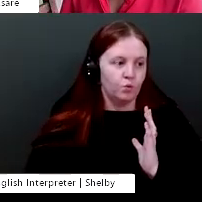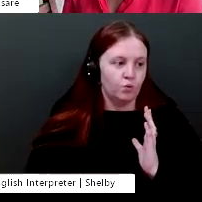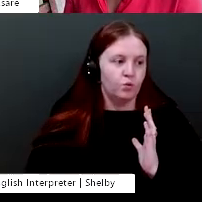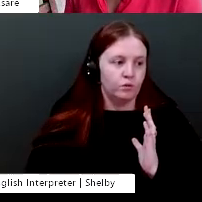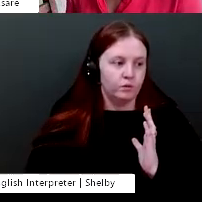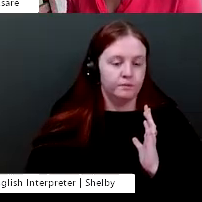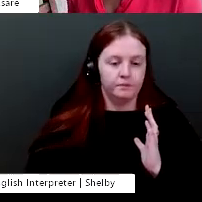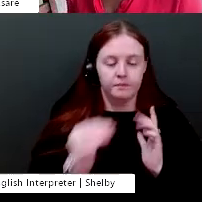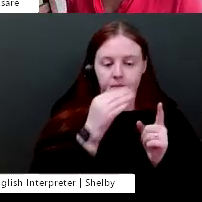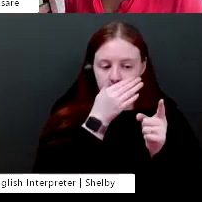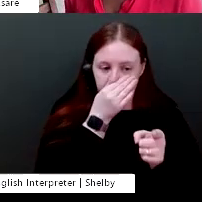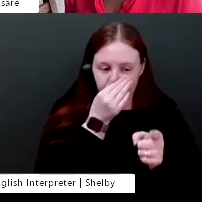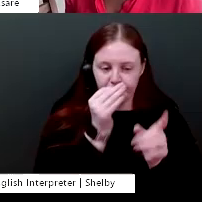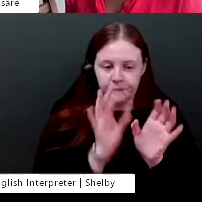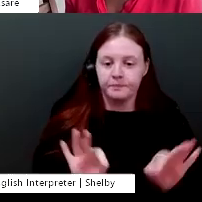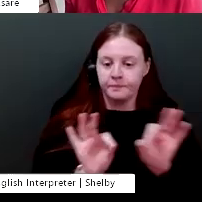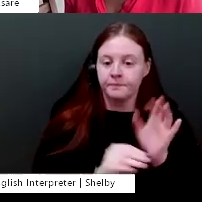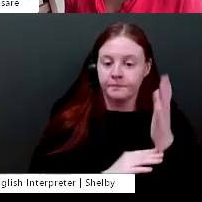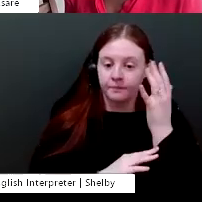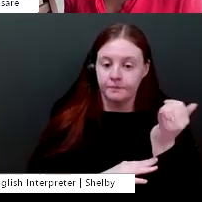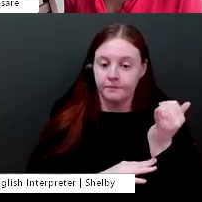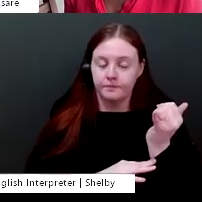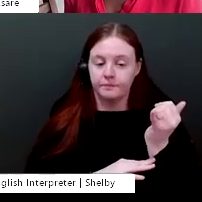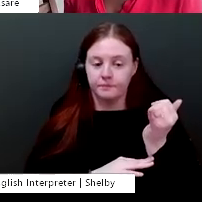is important because we need to think about